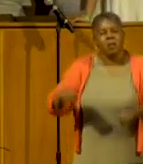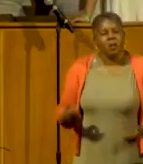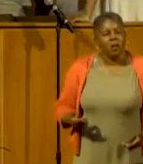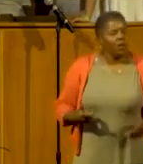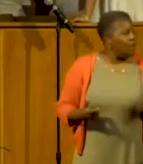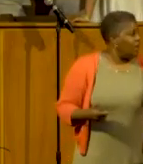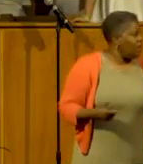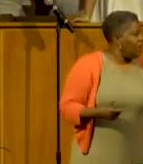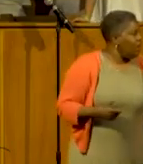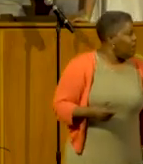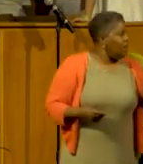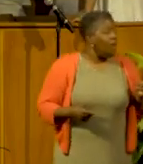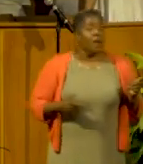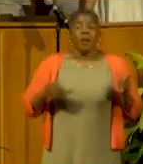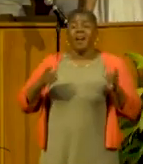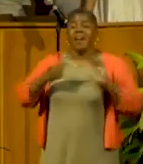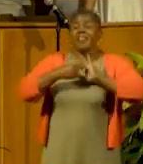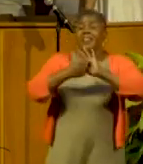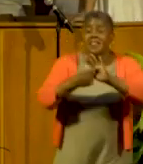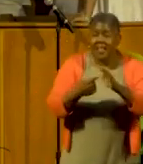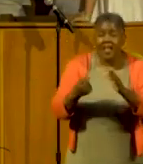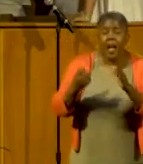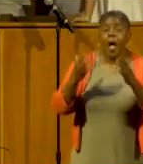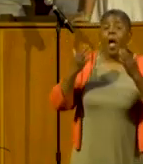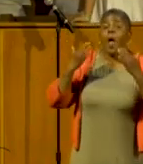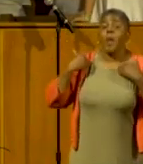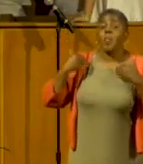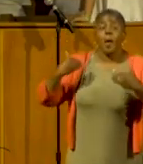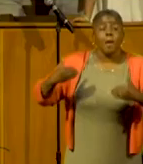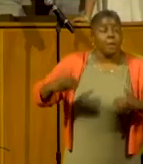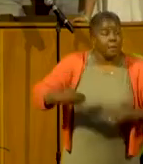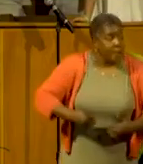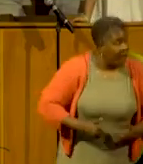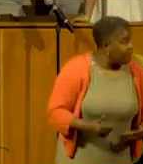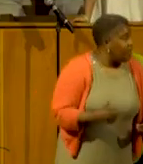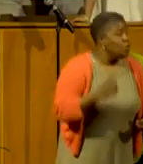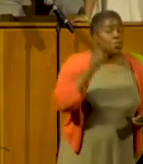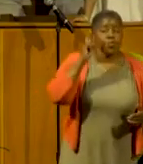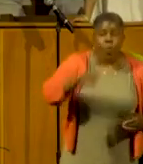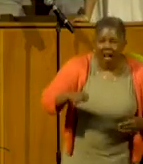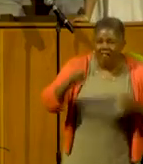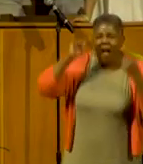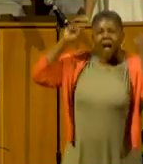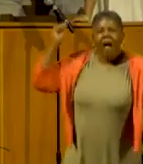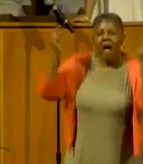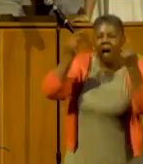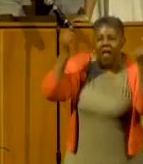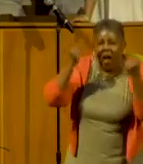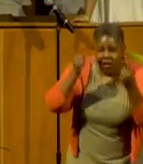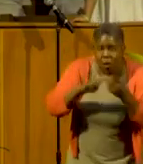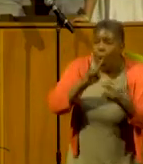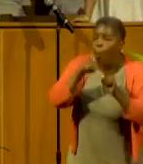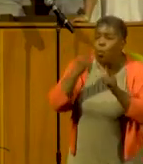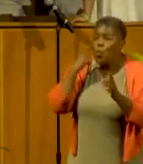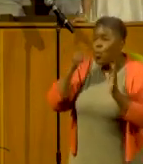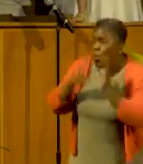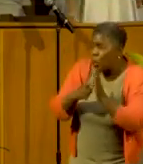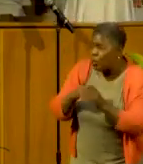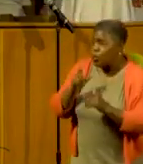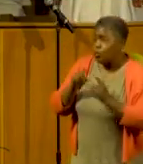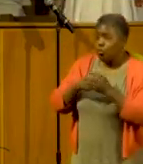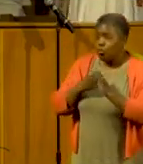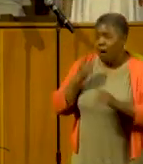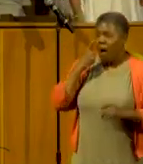The signs are clear. Your body's beginning to ache. You've got tension headaches. When you see them, you start